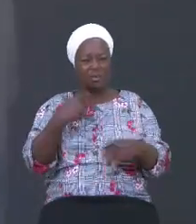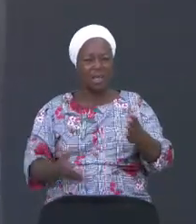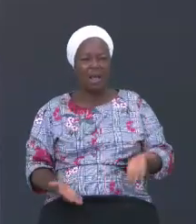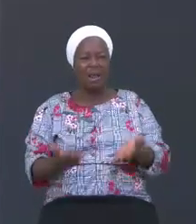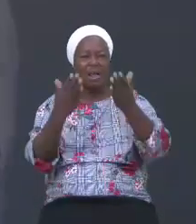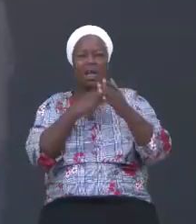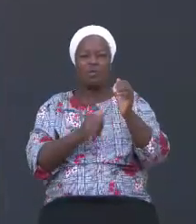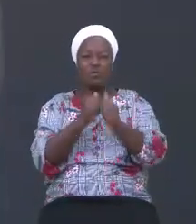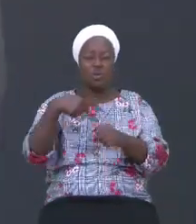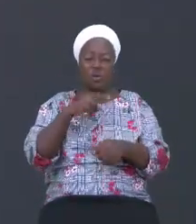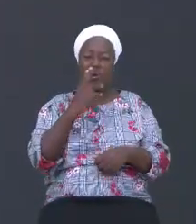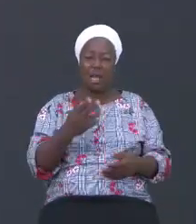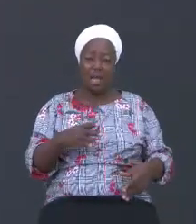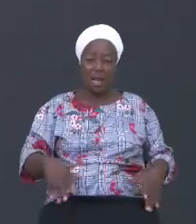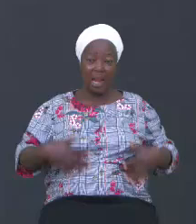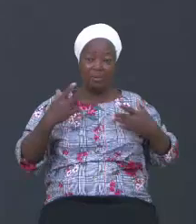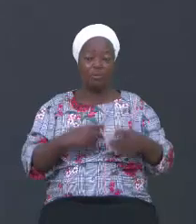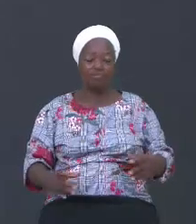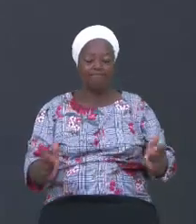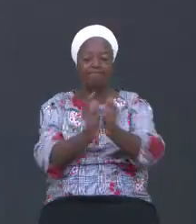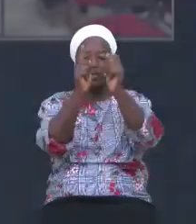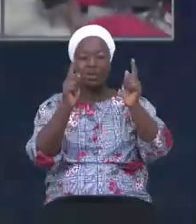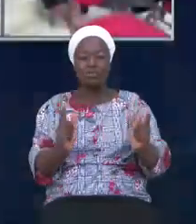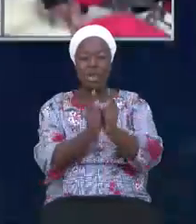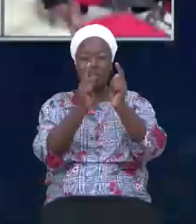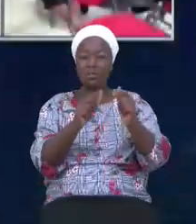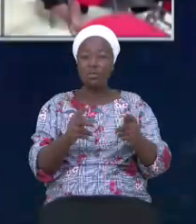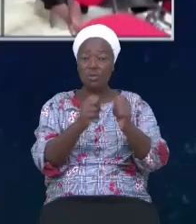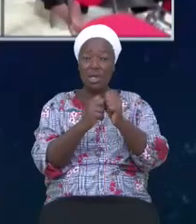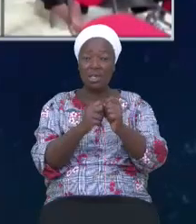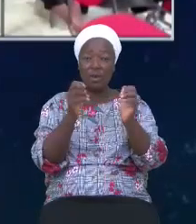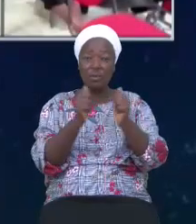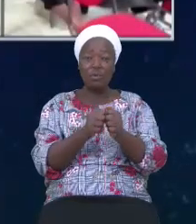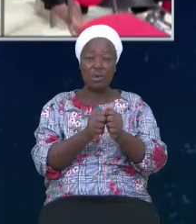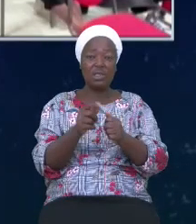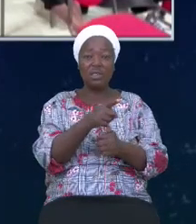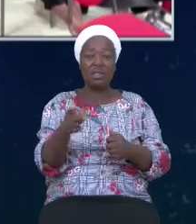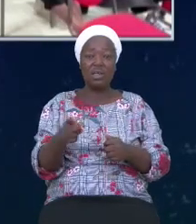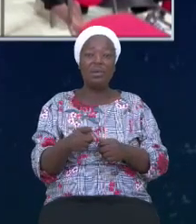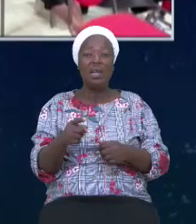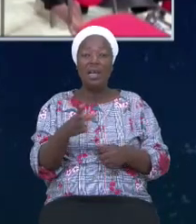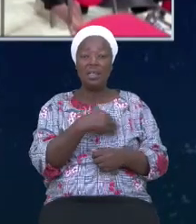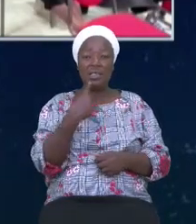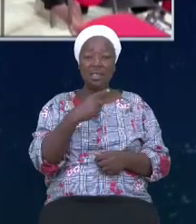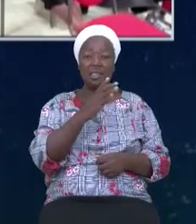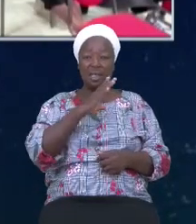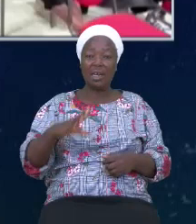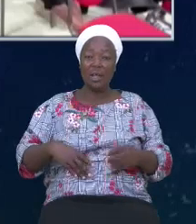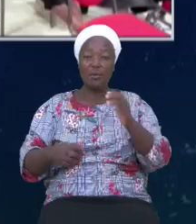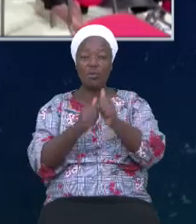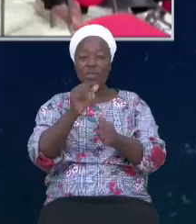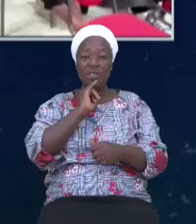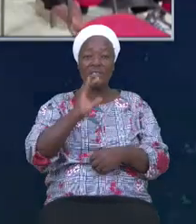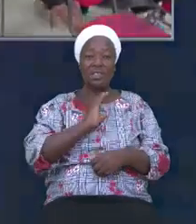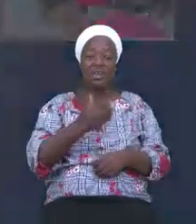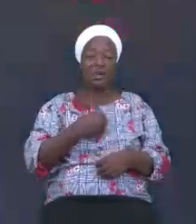be caught up together with them. It says, Christ, who is our life, when he